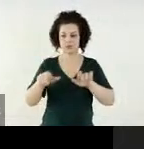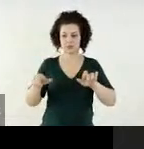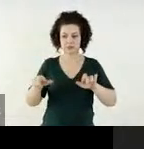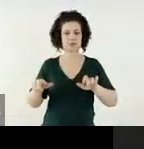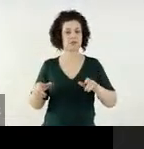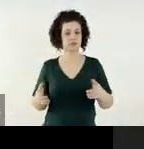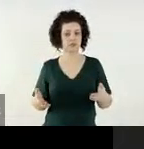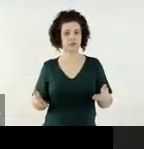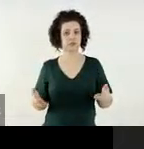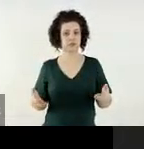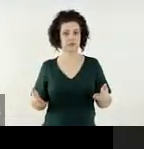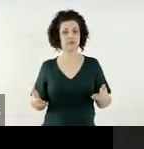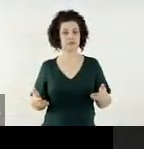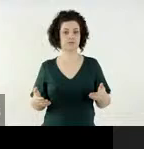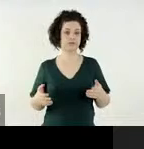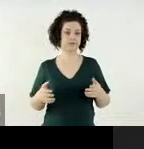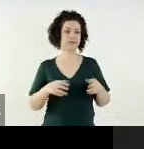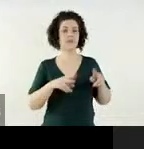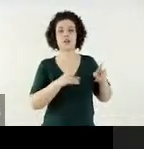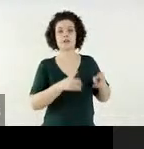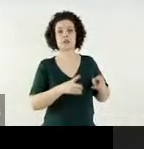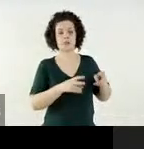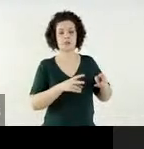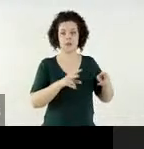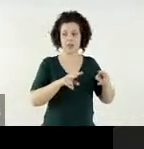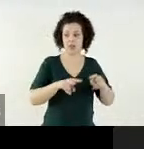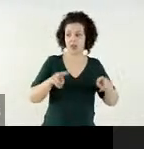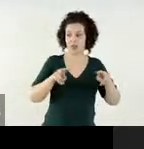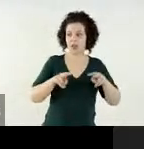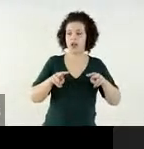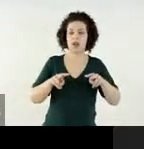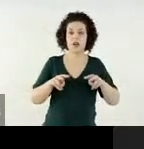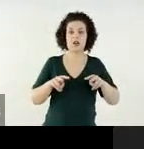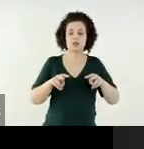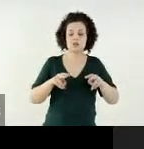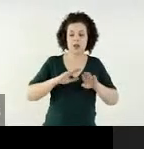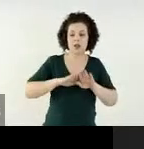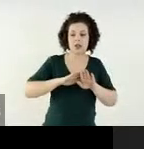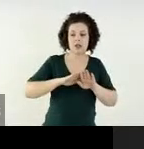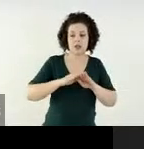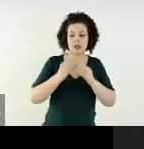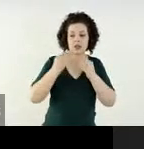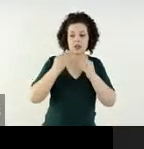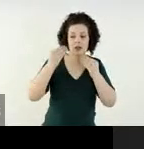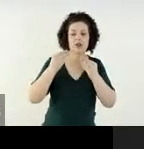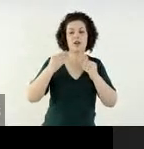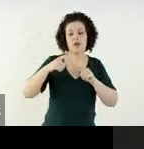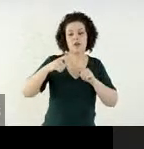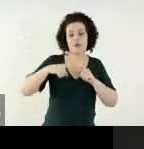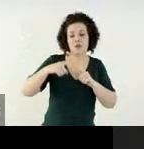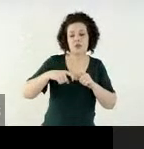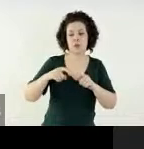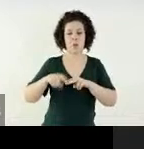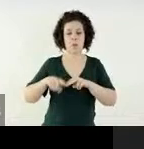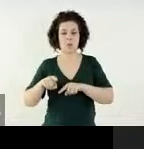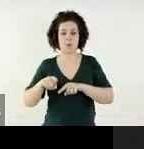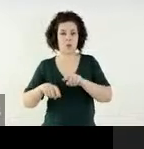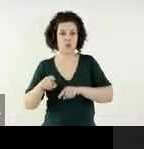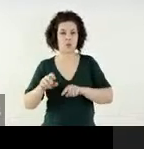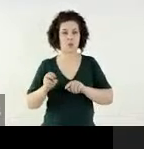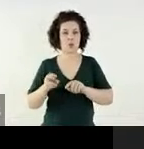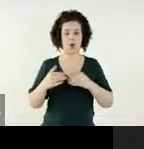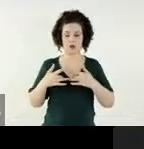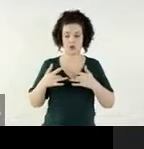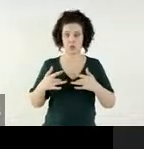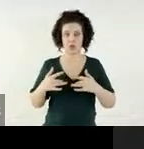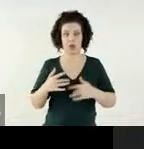or used to sell something, be it a product or an attitude. It surprises me every time. Looking at